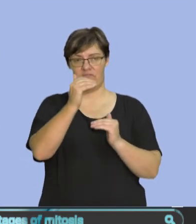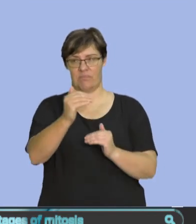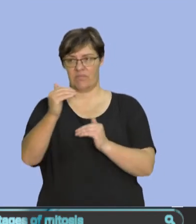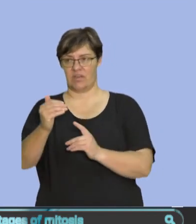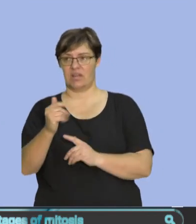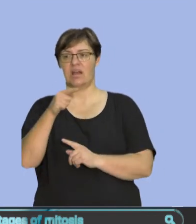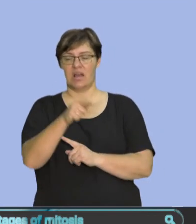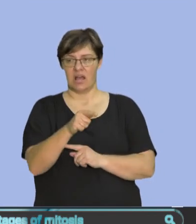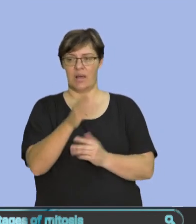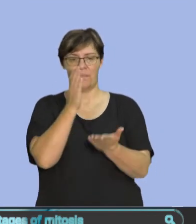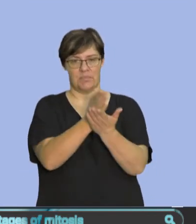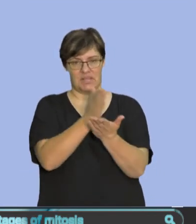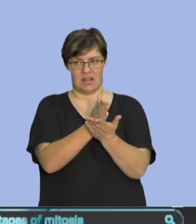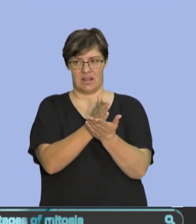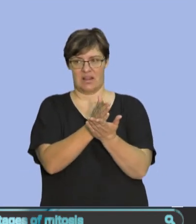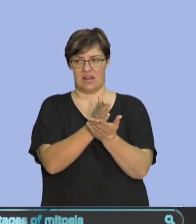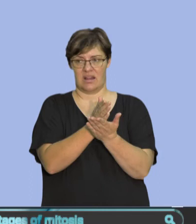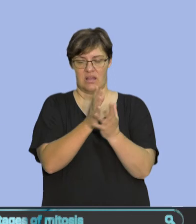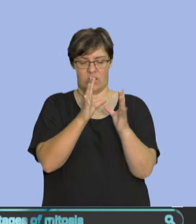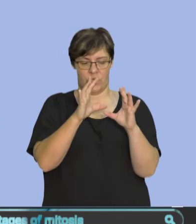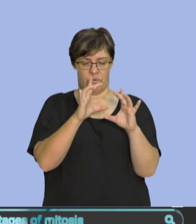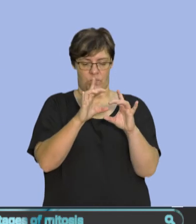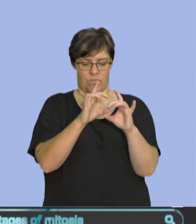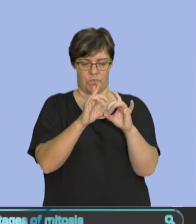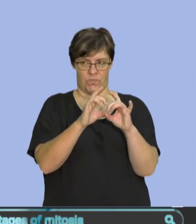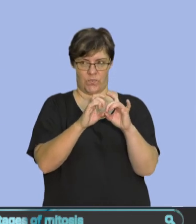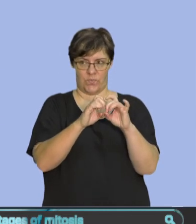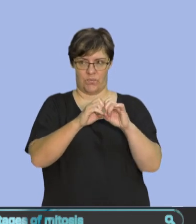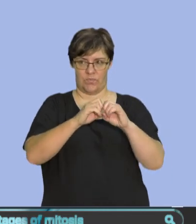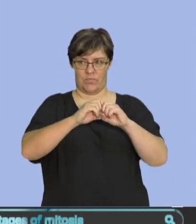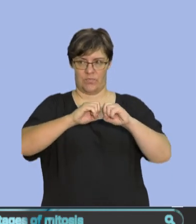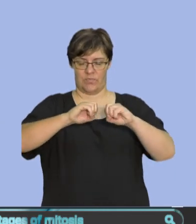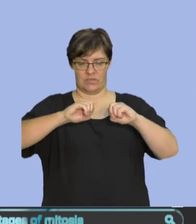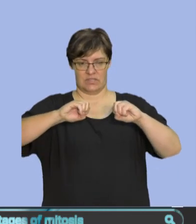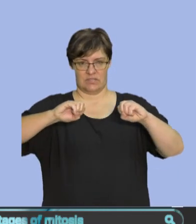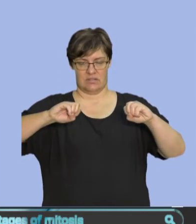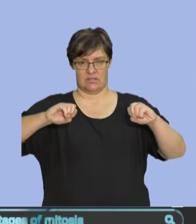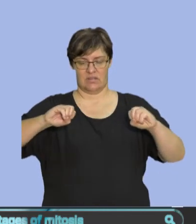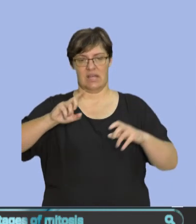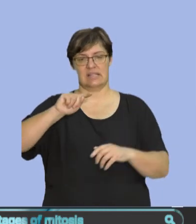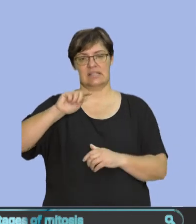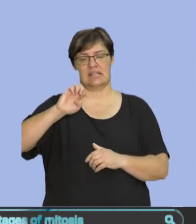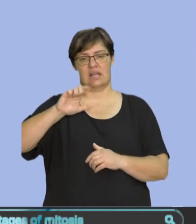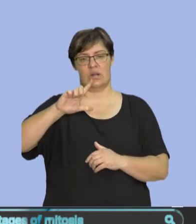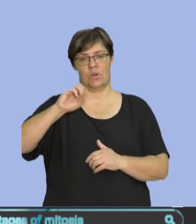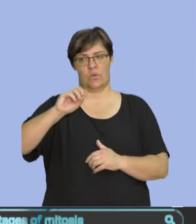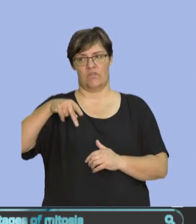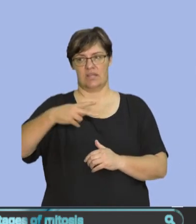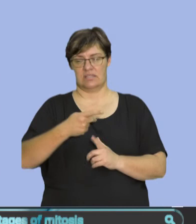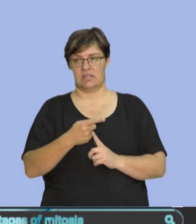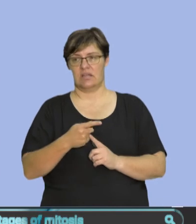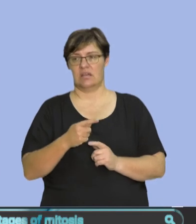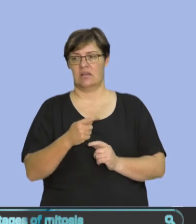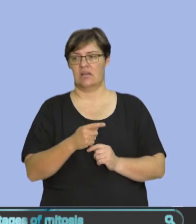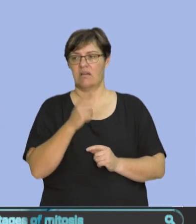the cytoplasm in the middle moving and beginning to separate. We find that at telophase now, the nuclear